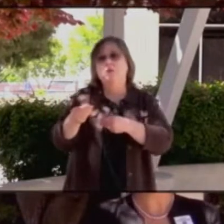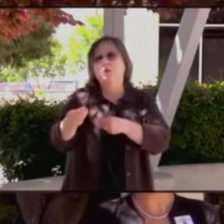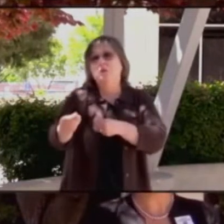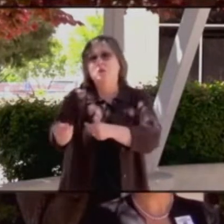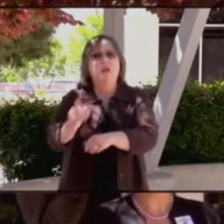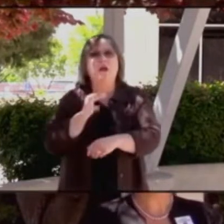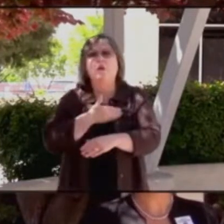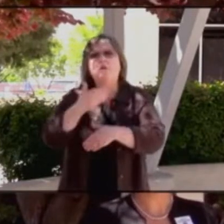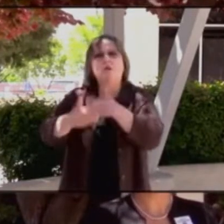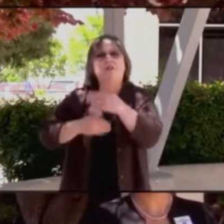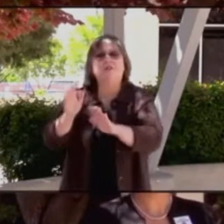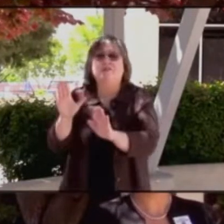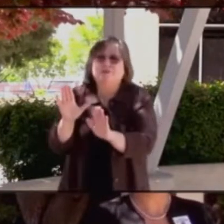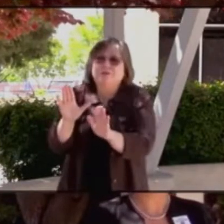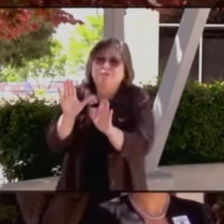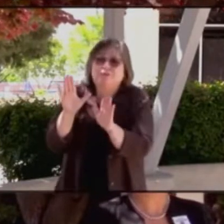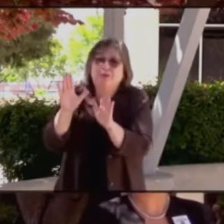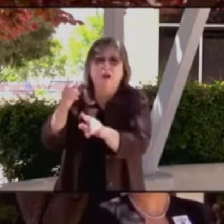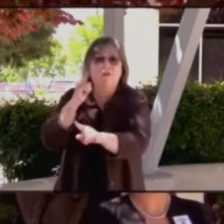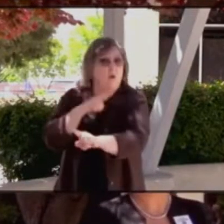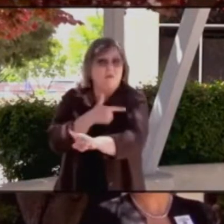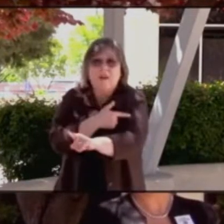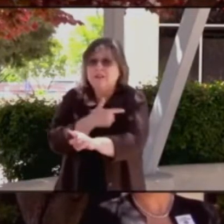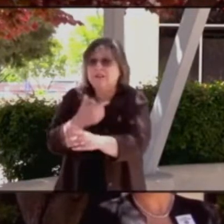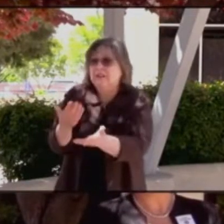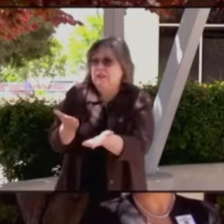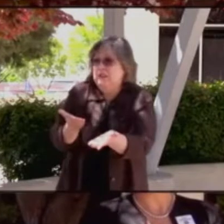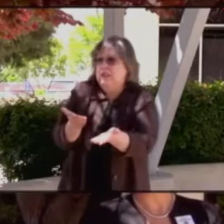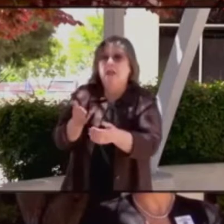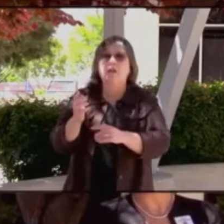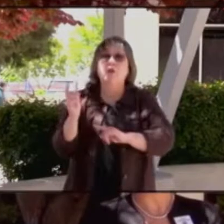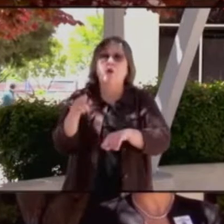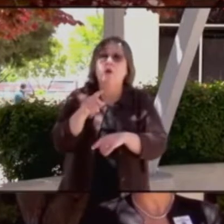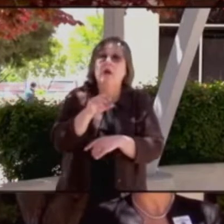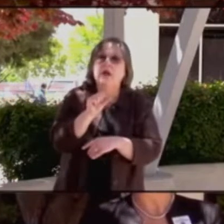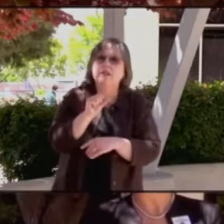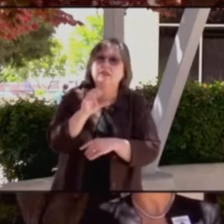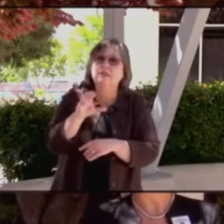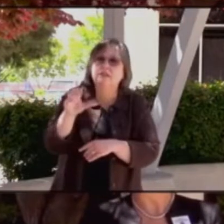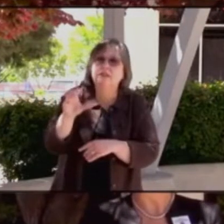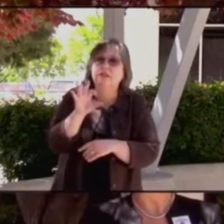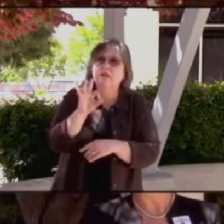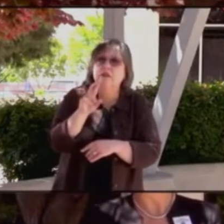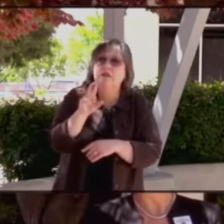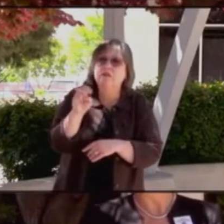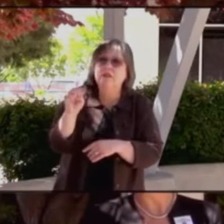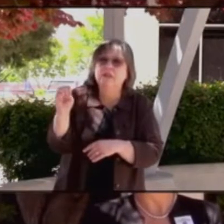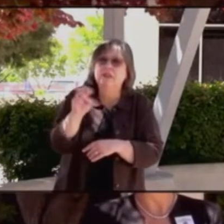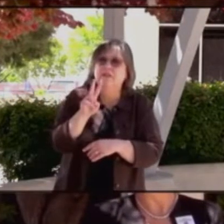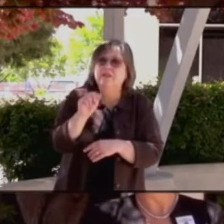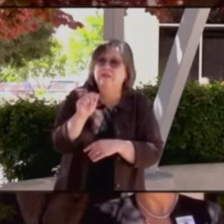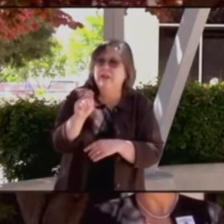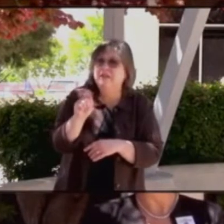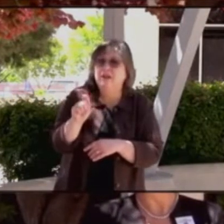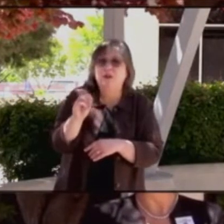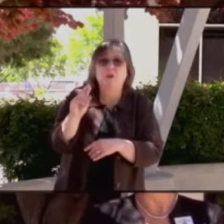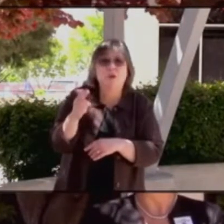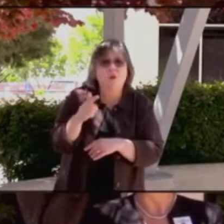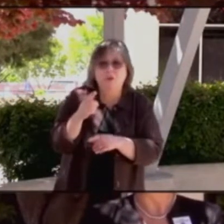everybody, as my colleague Susan Ellenberg has said, go to secfreevax.org if you still haven't been vaccinated, and